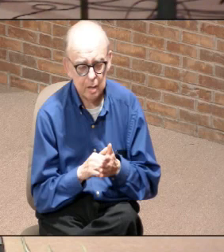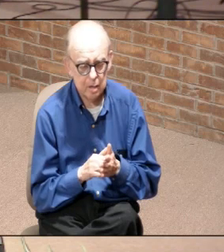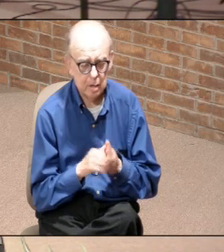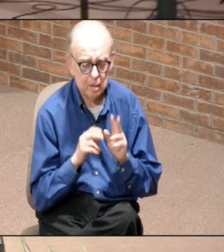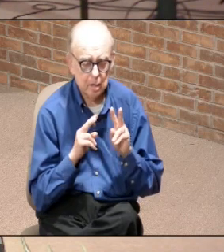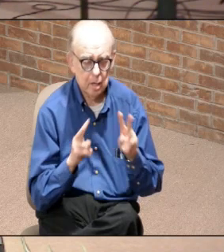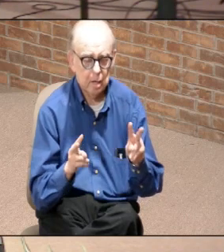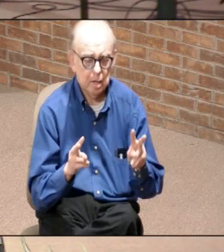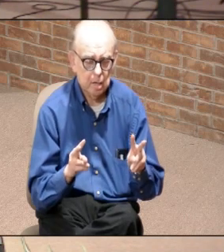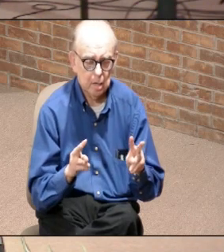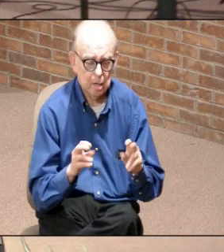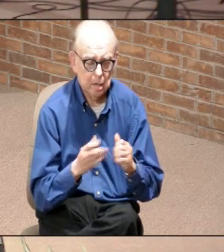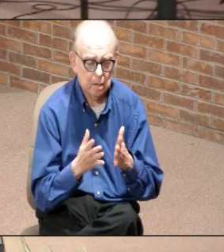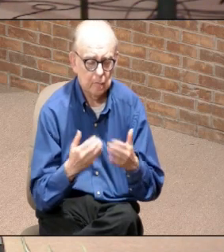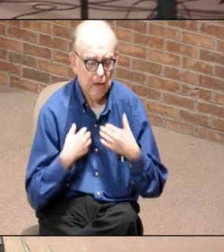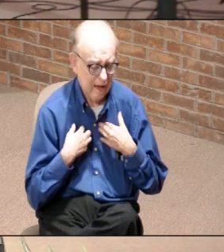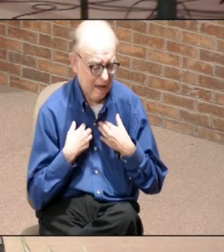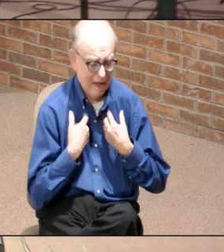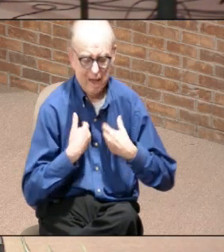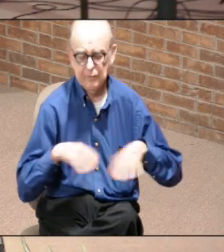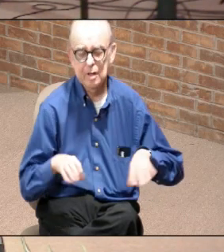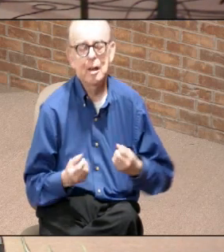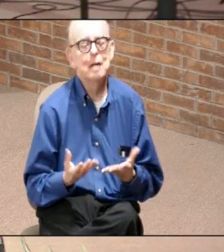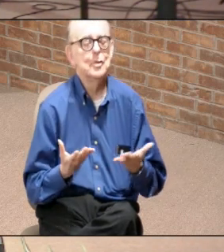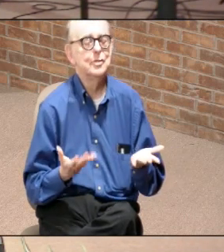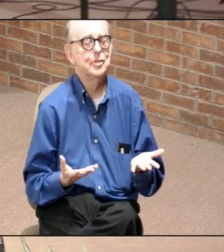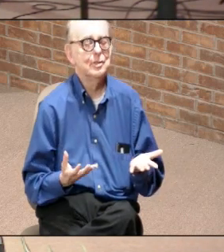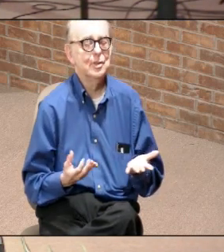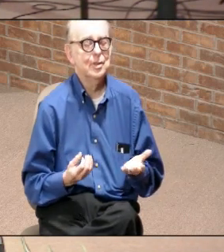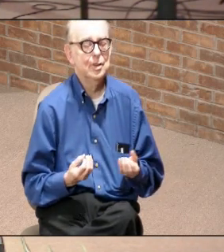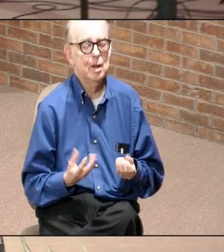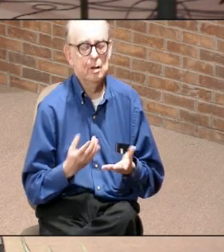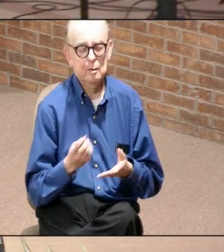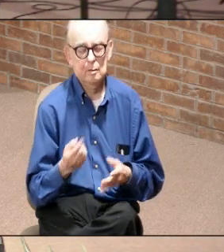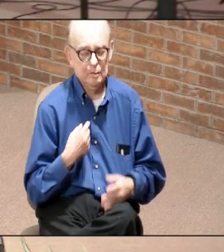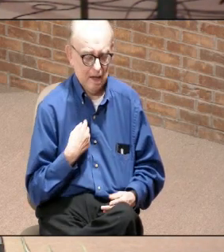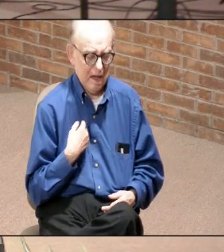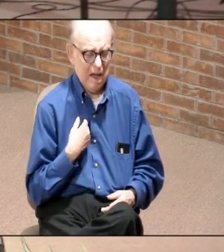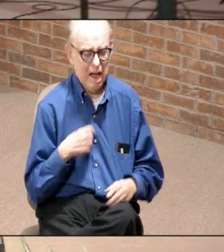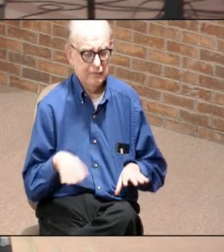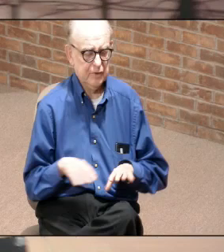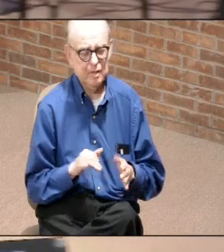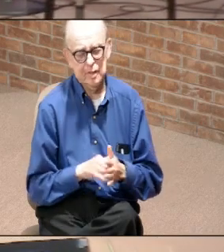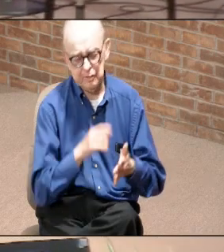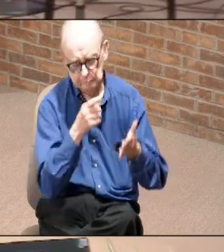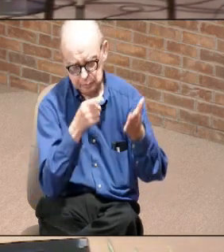look at how much I've accomplished. Look at how much I've done.